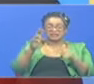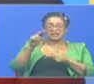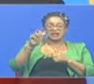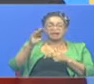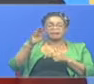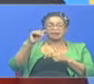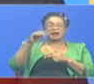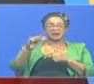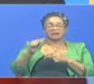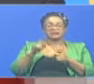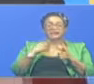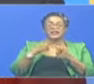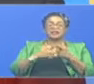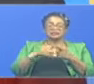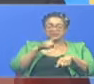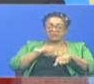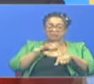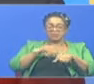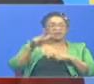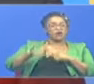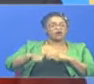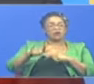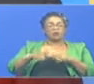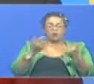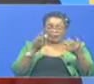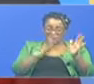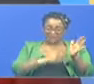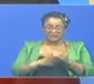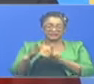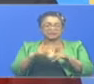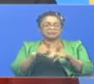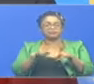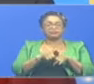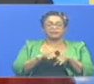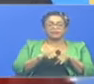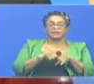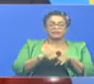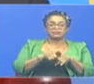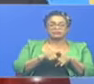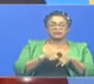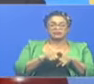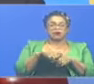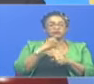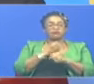turnaround time will be lower. We're planning also to build capacity at